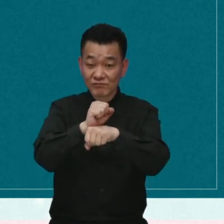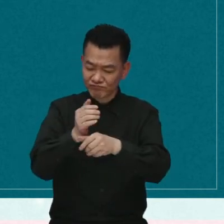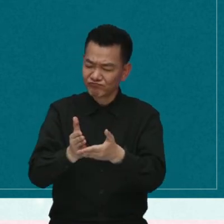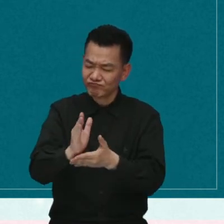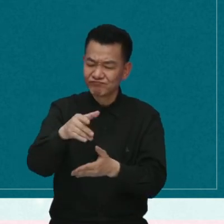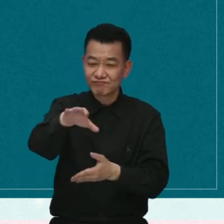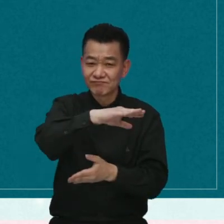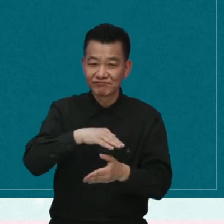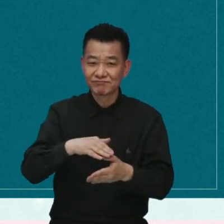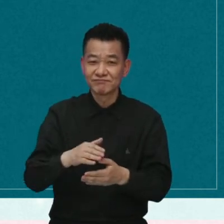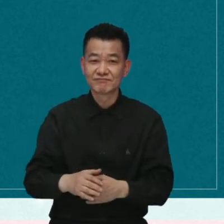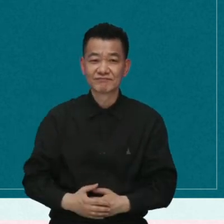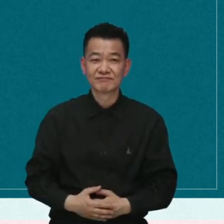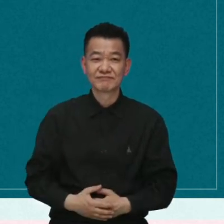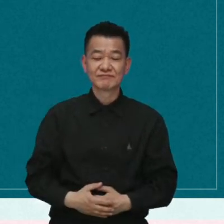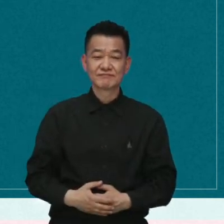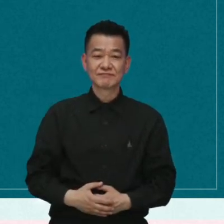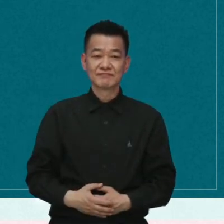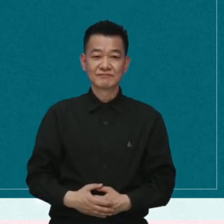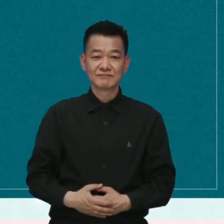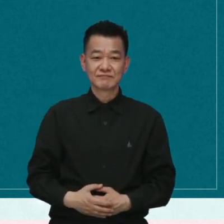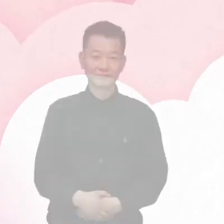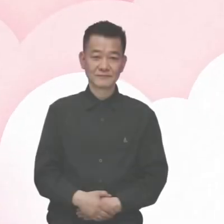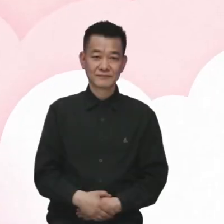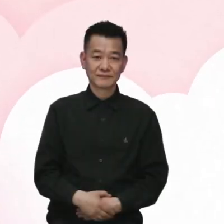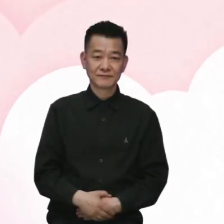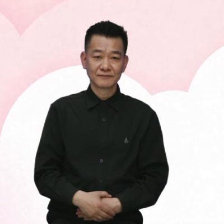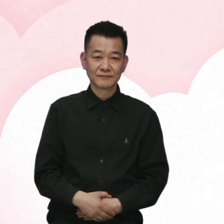organize a labor union.